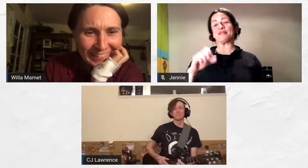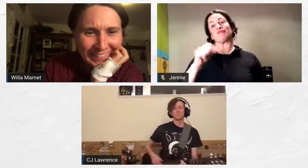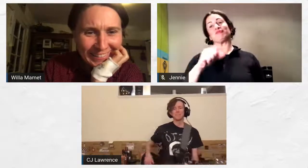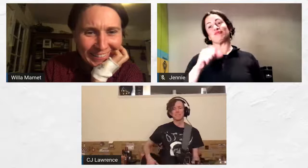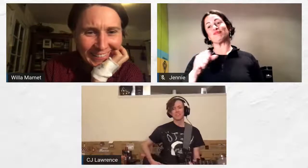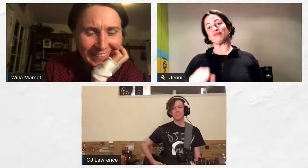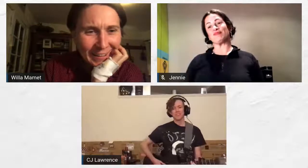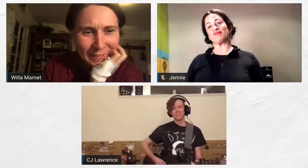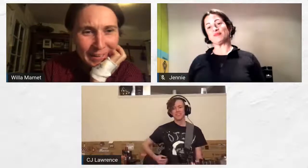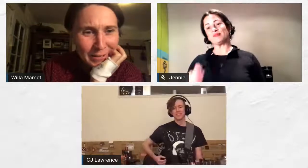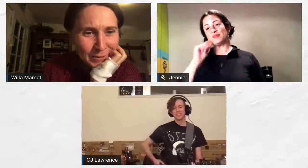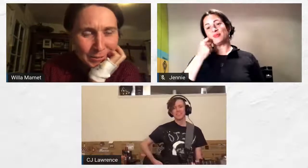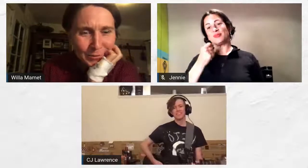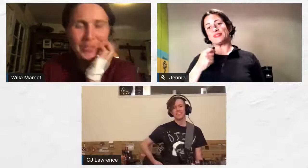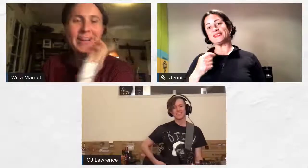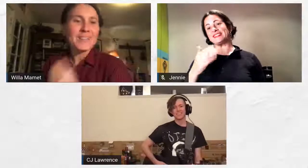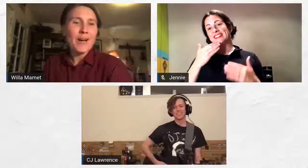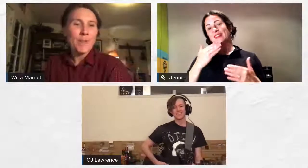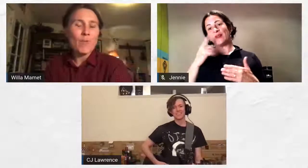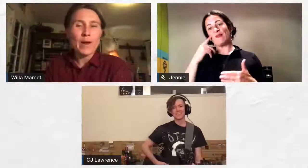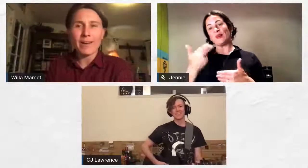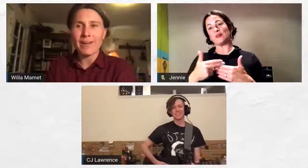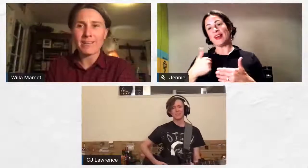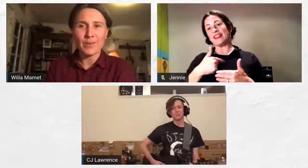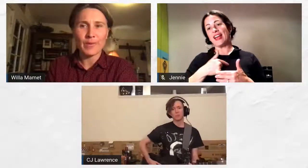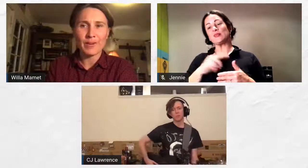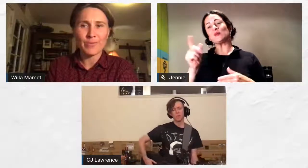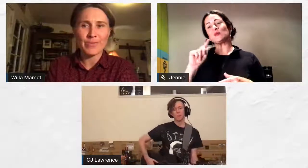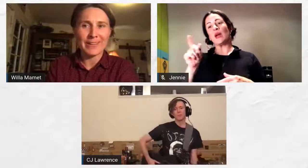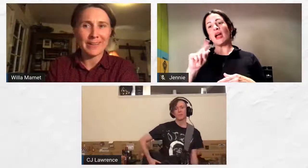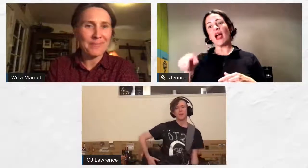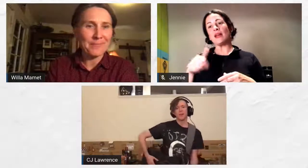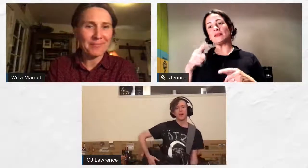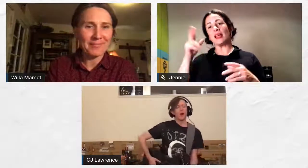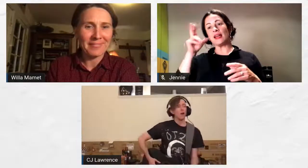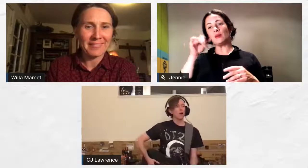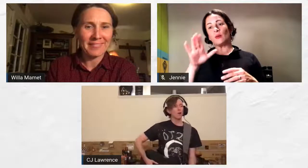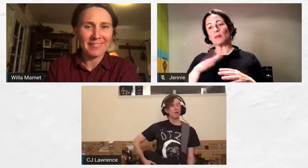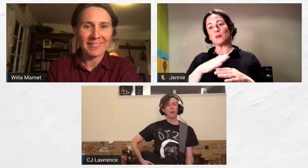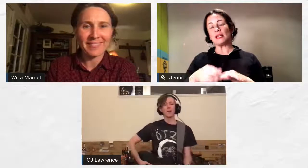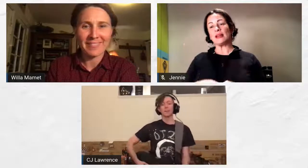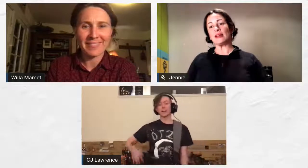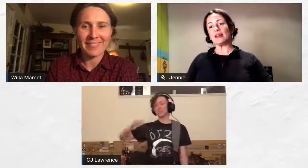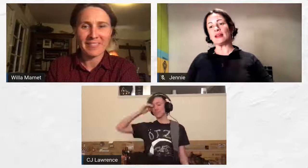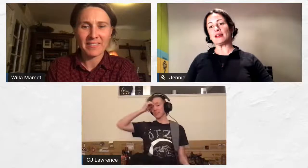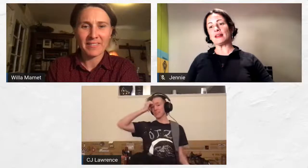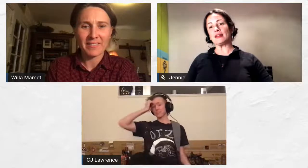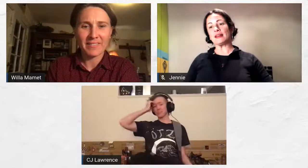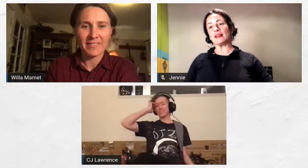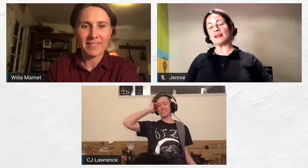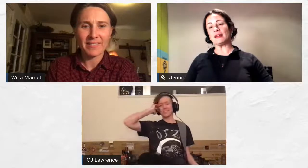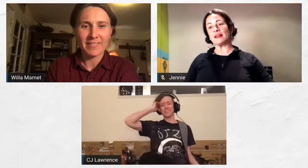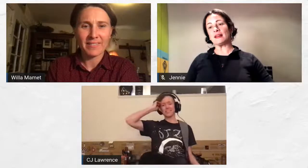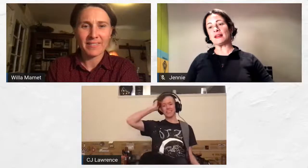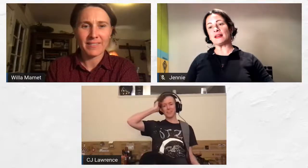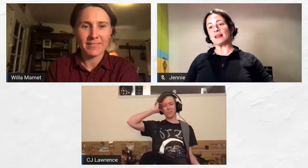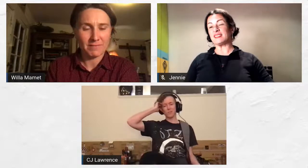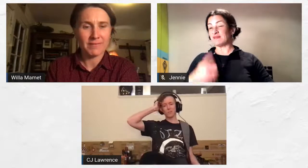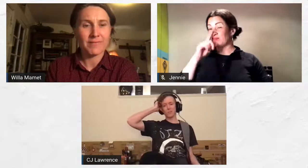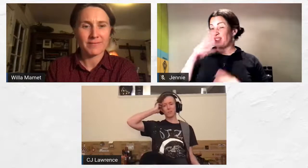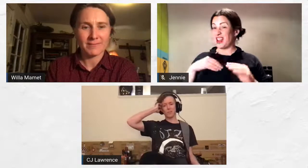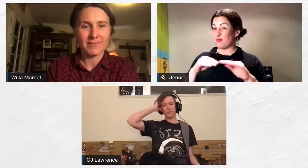Yeah. Thank you so much for joining us. Where else can we hear your music? I actually haven't released